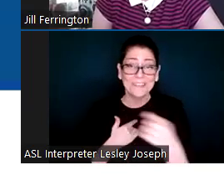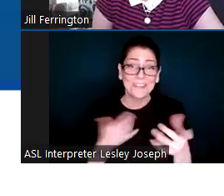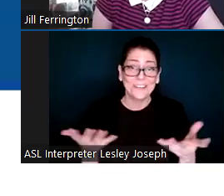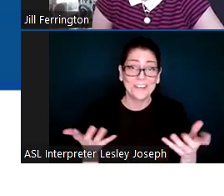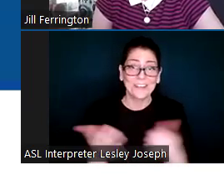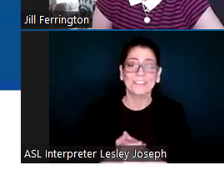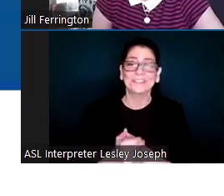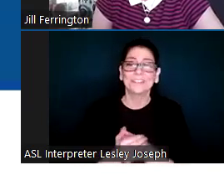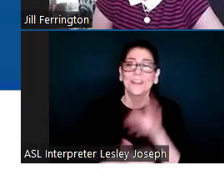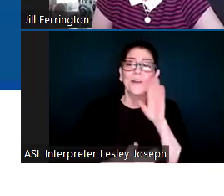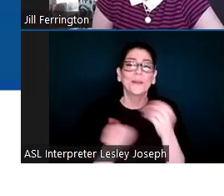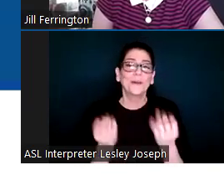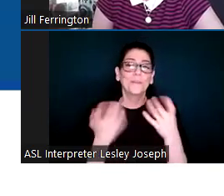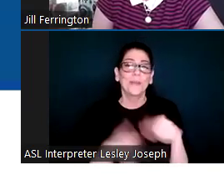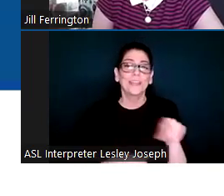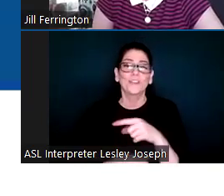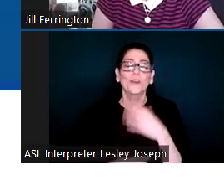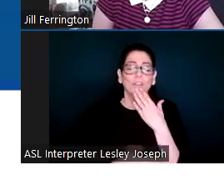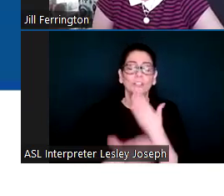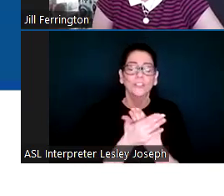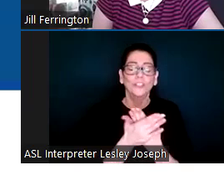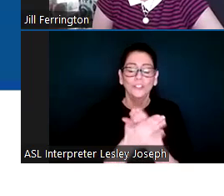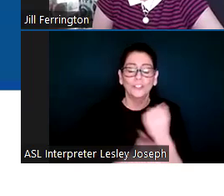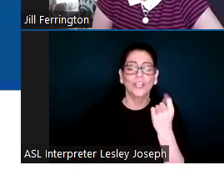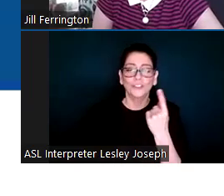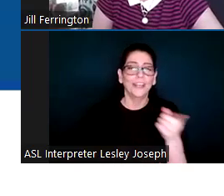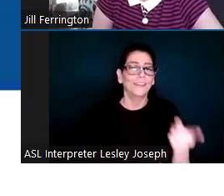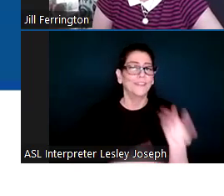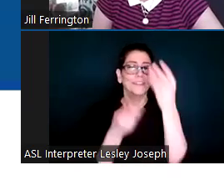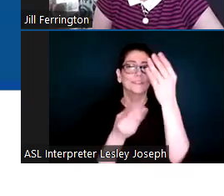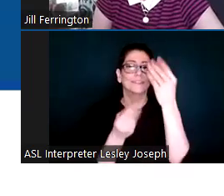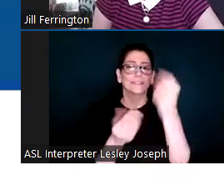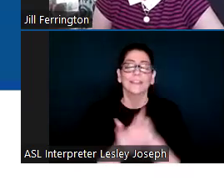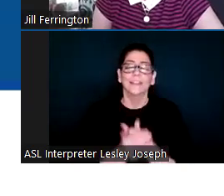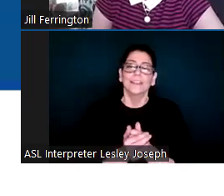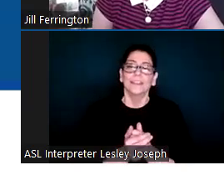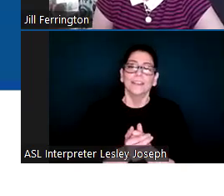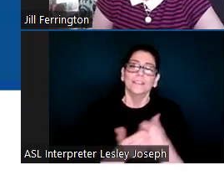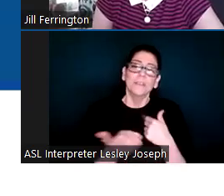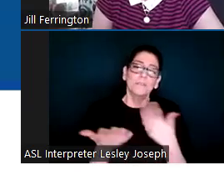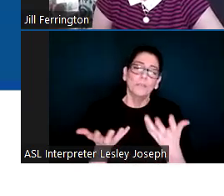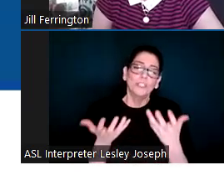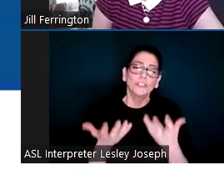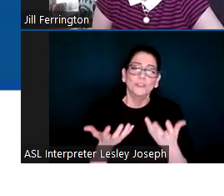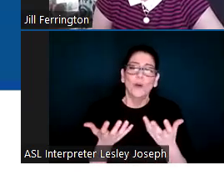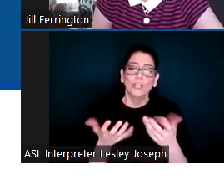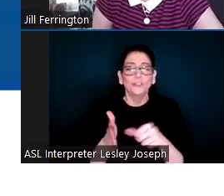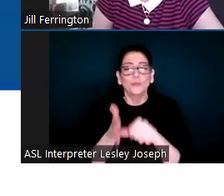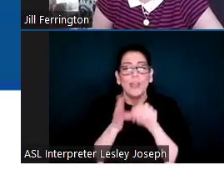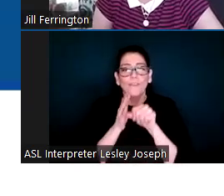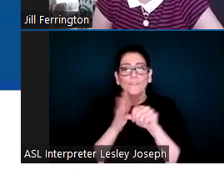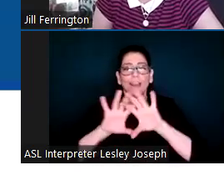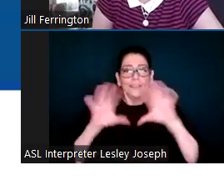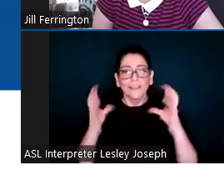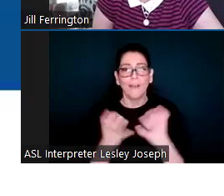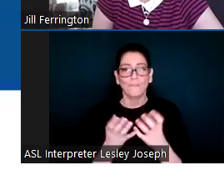of you have a really solid understanding of a lot of this material, and we just want to heighten the comprehensive planning and what that should look